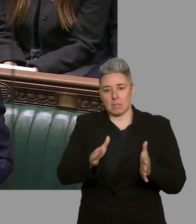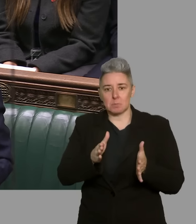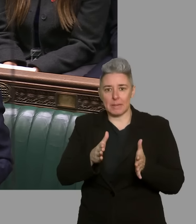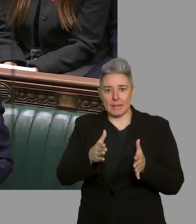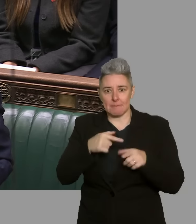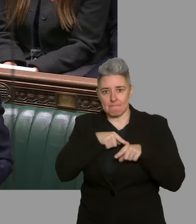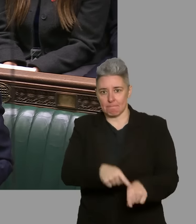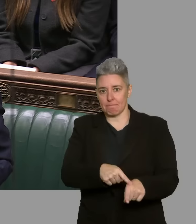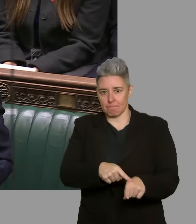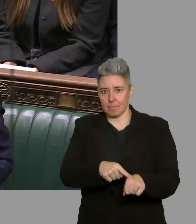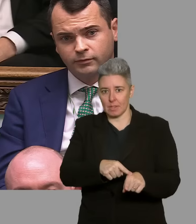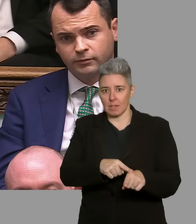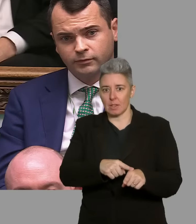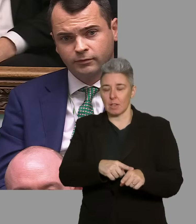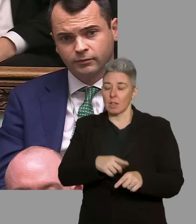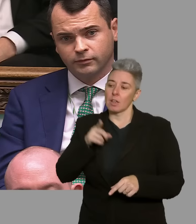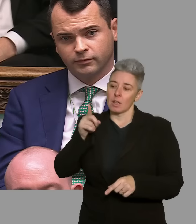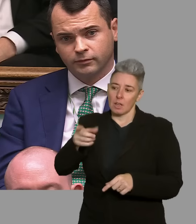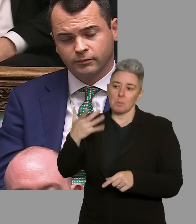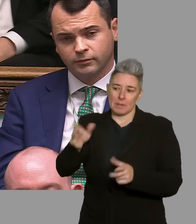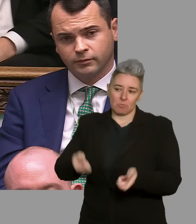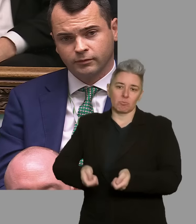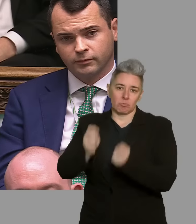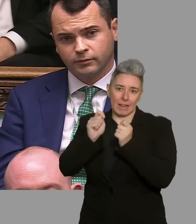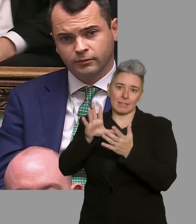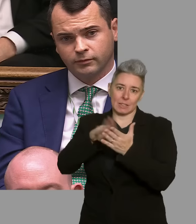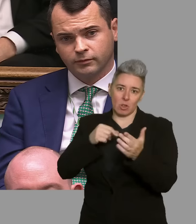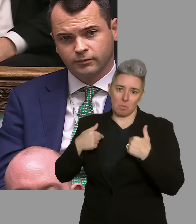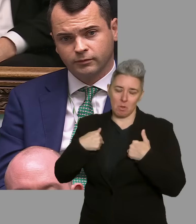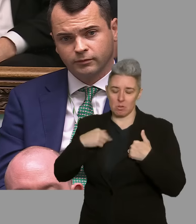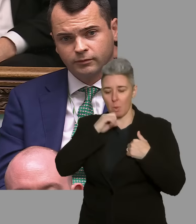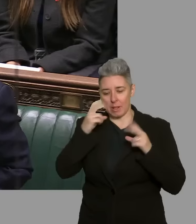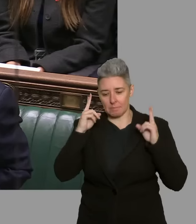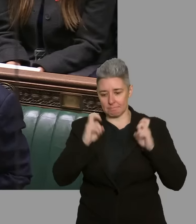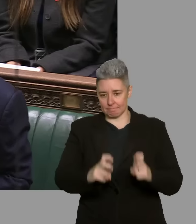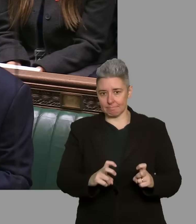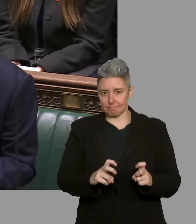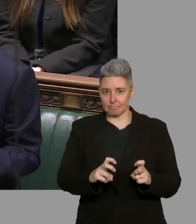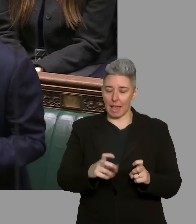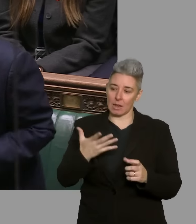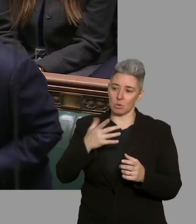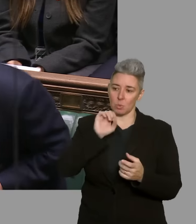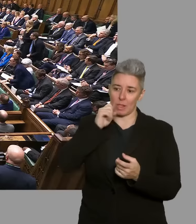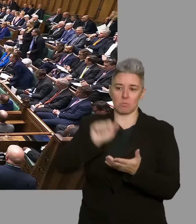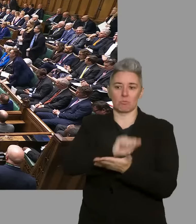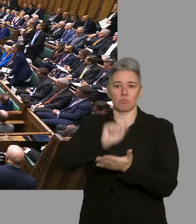will make sure they're looked into and make sure she gets a proper reply in relation to the particular examples.